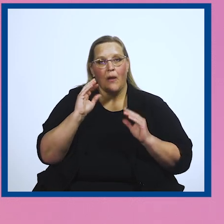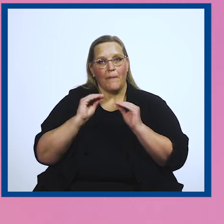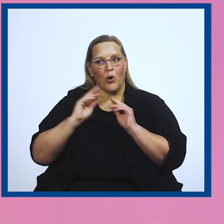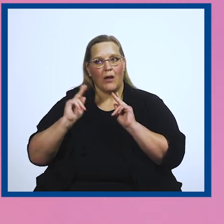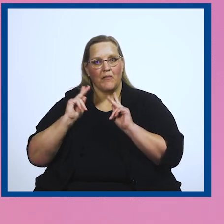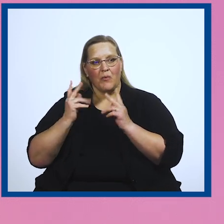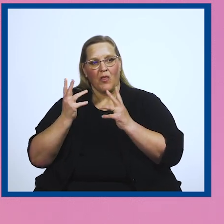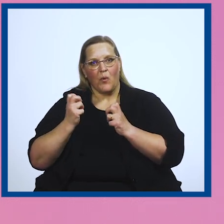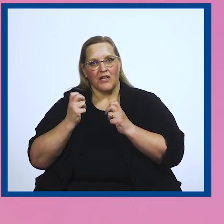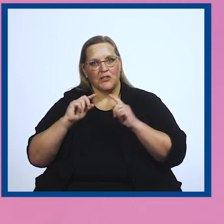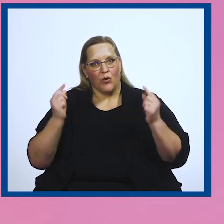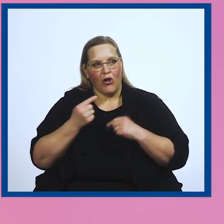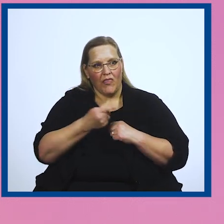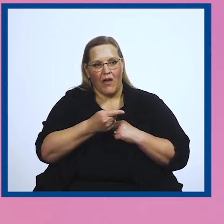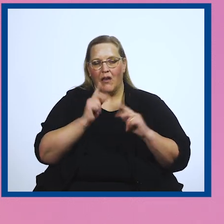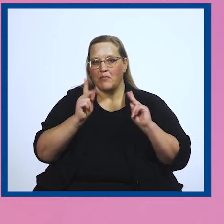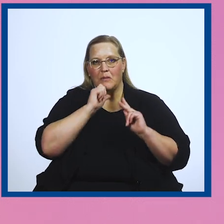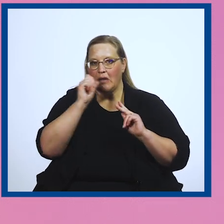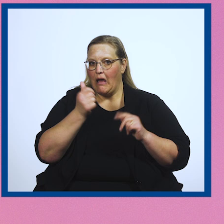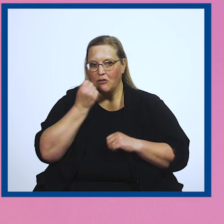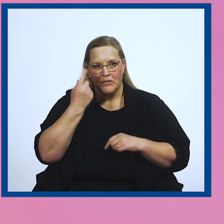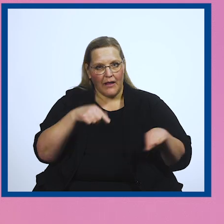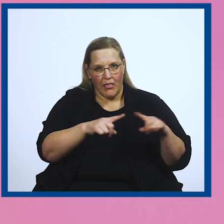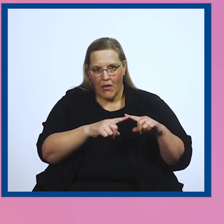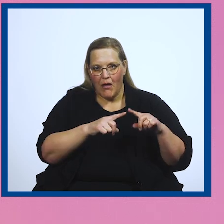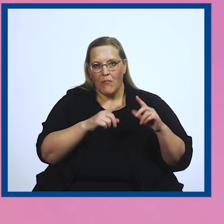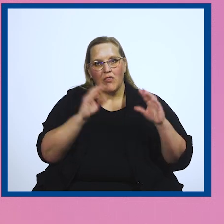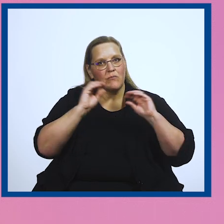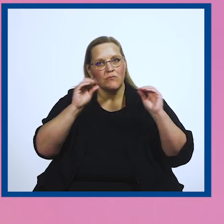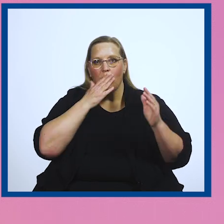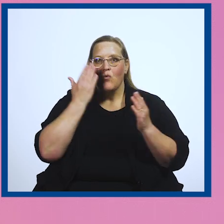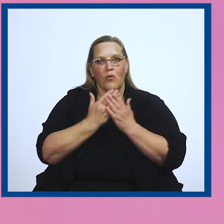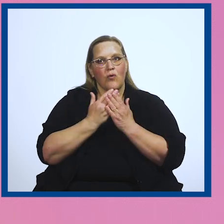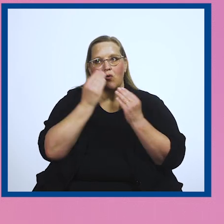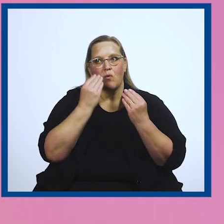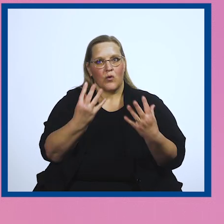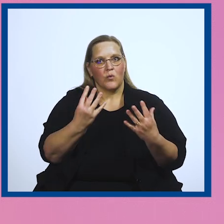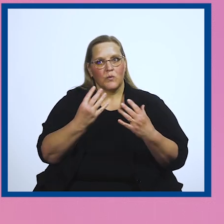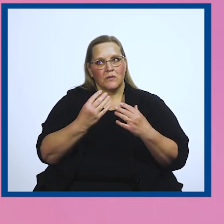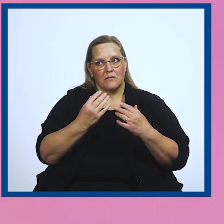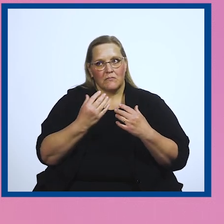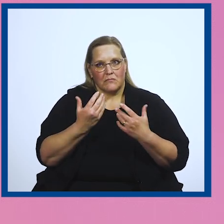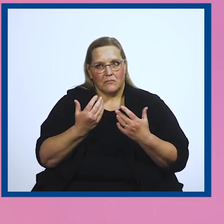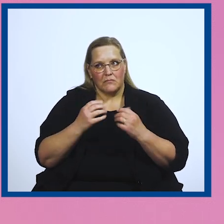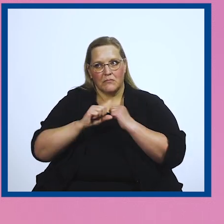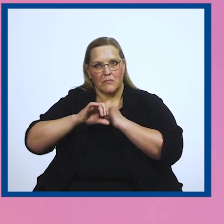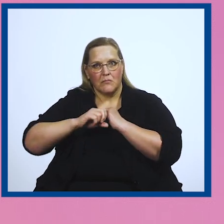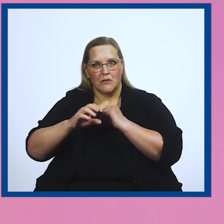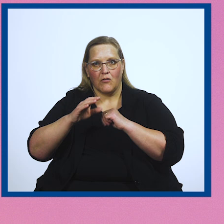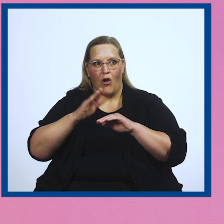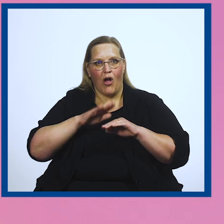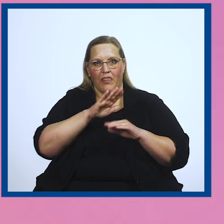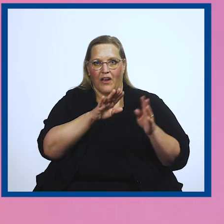and powerless. They were still misunderstood and misplaced. There was no good news in the paper or on their